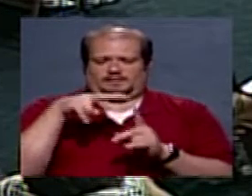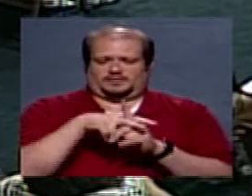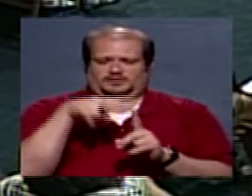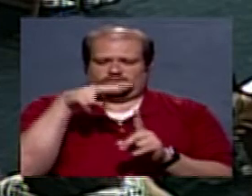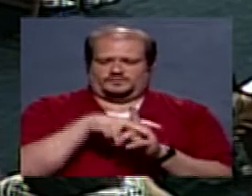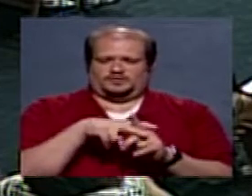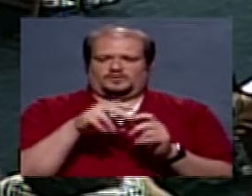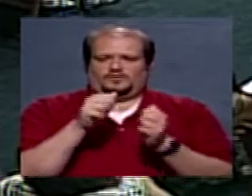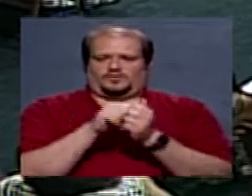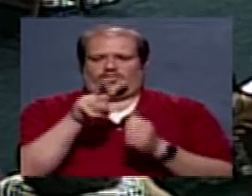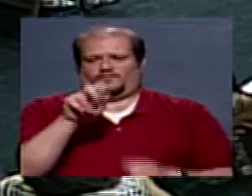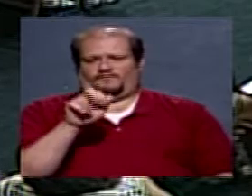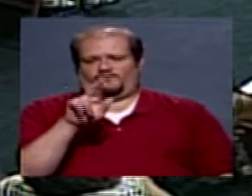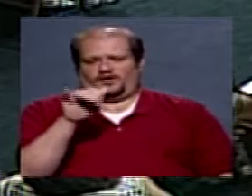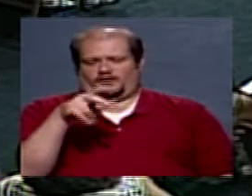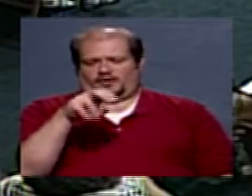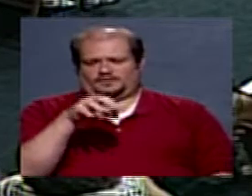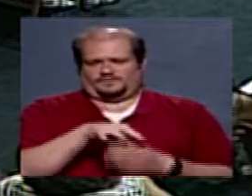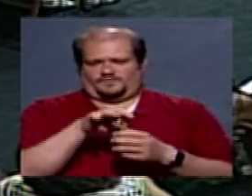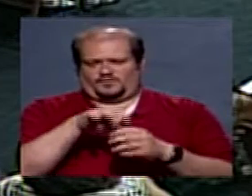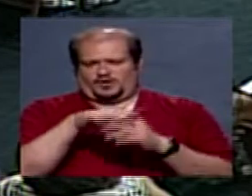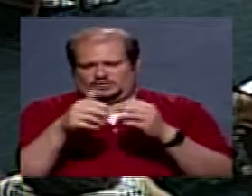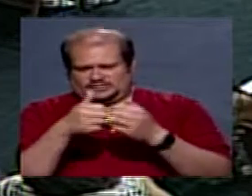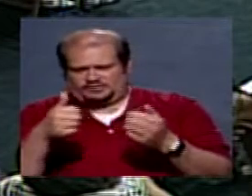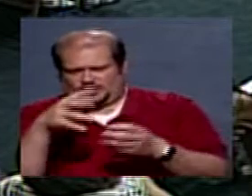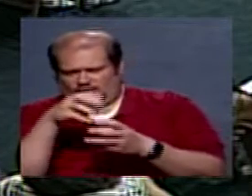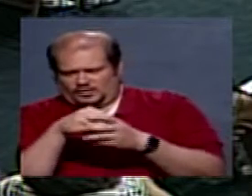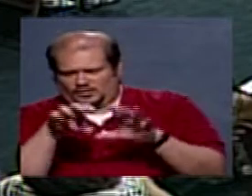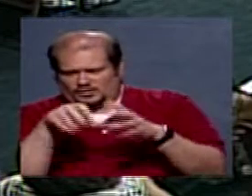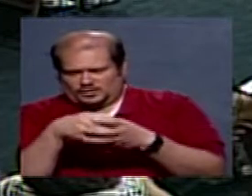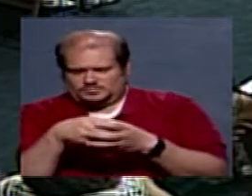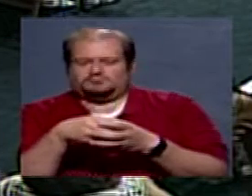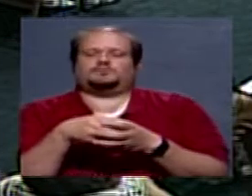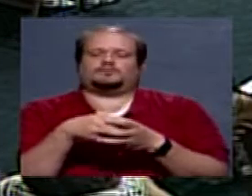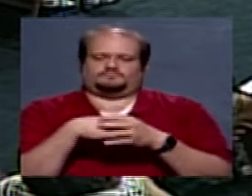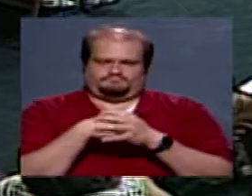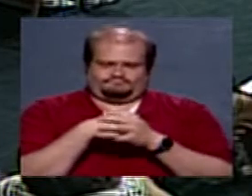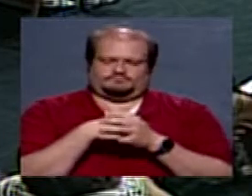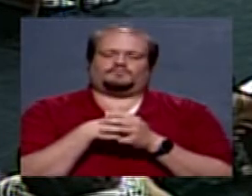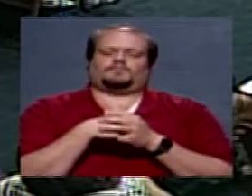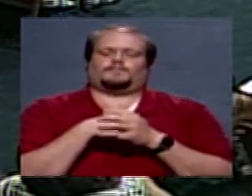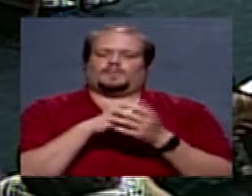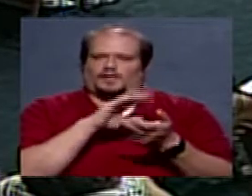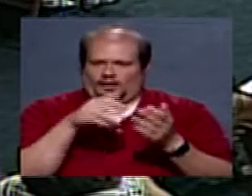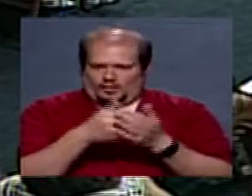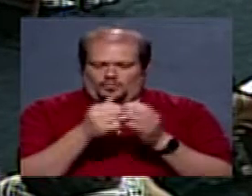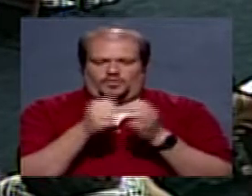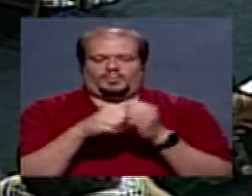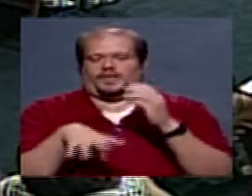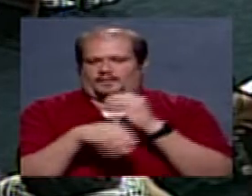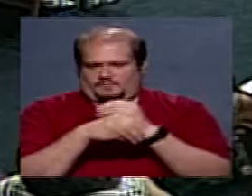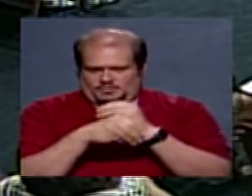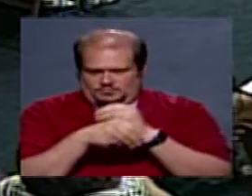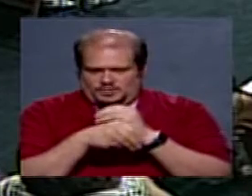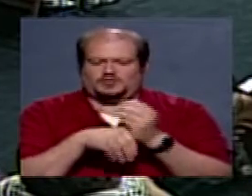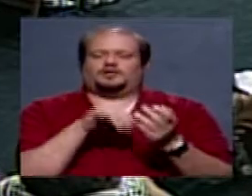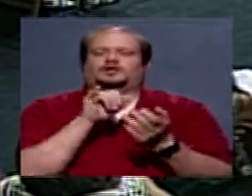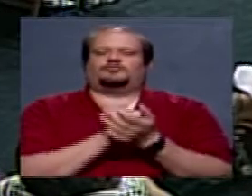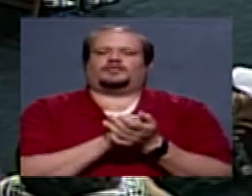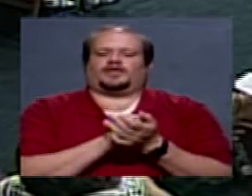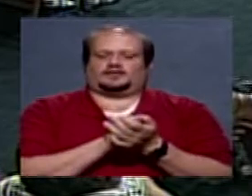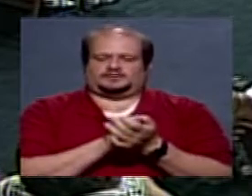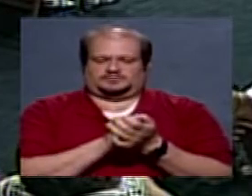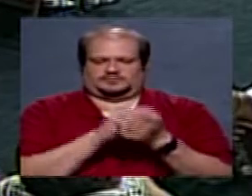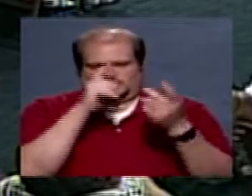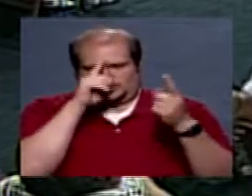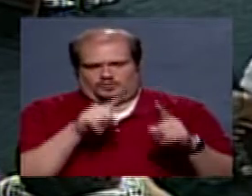filed. Do the variances need to be voted on separately, or are they part of the package? Part of the same. Okay. Along with the amendment that's committed and